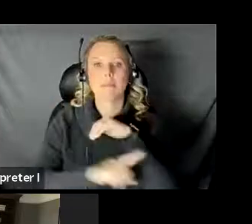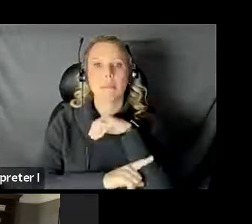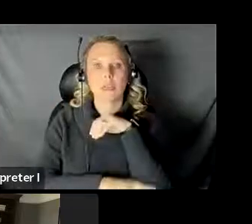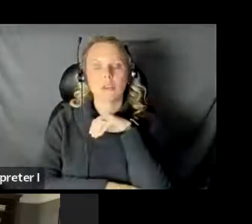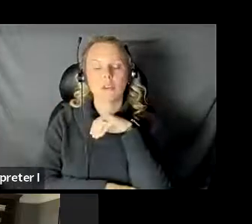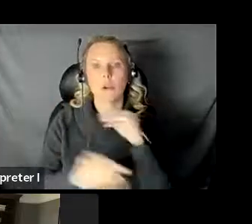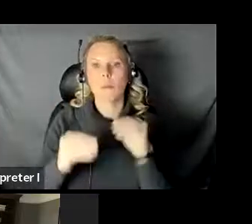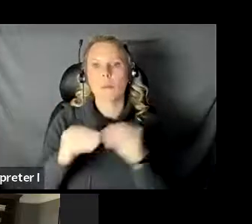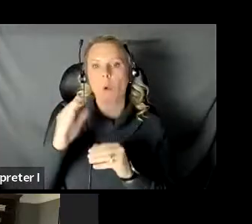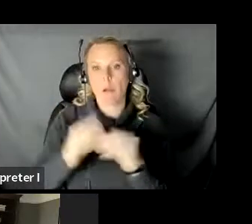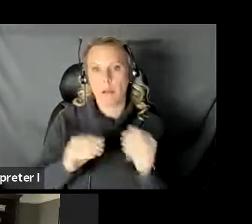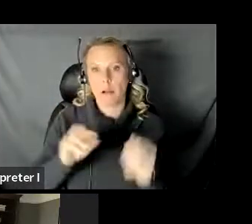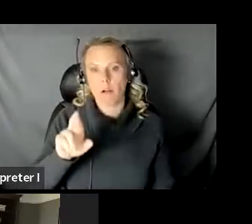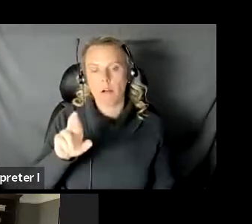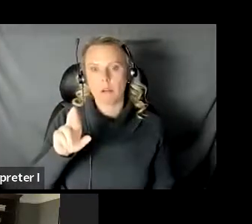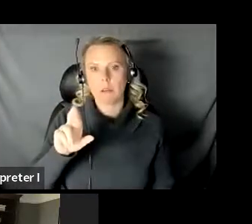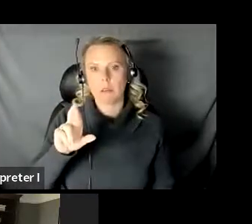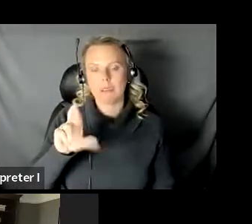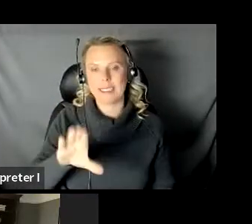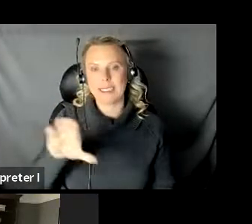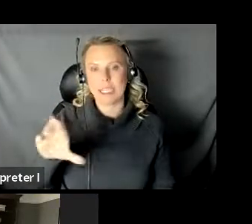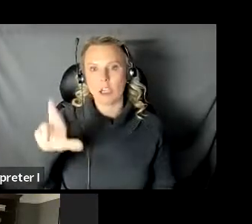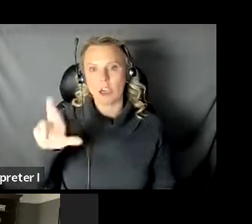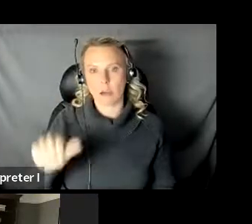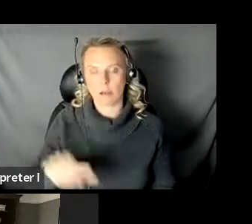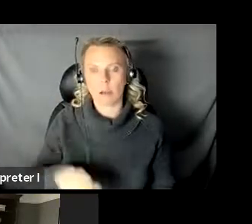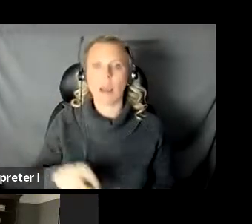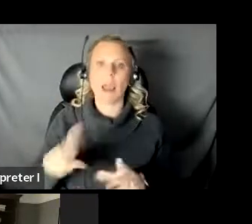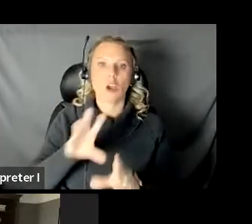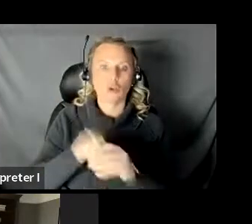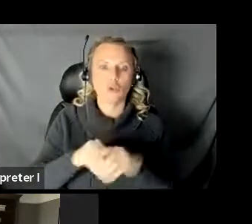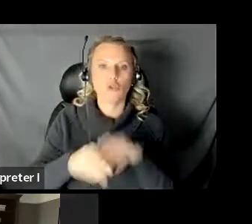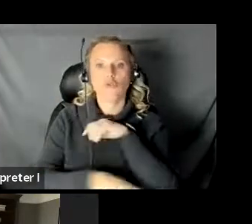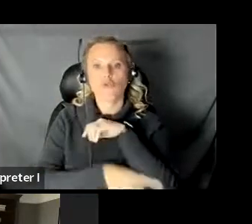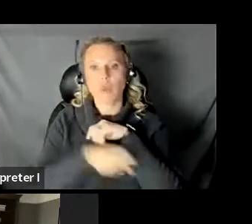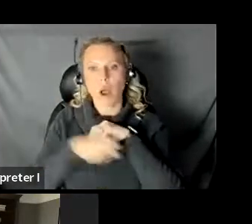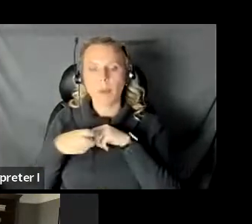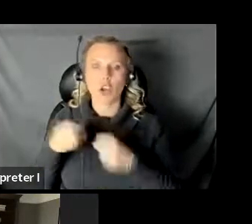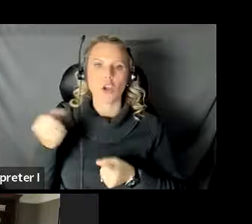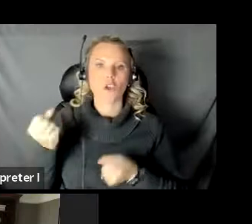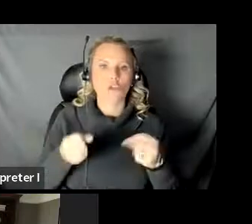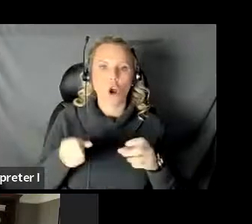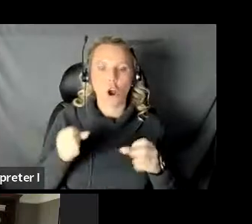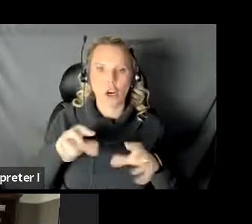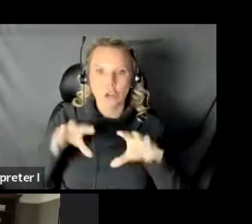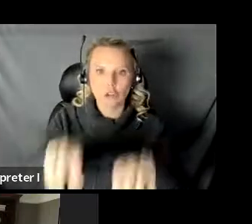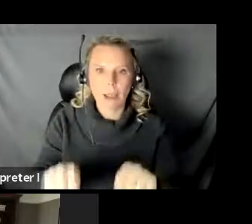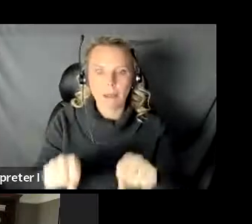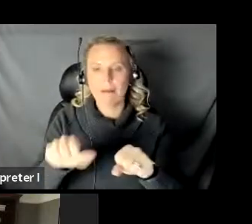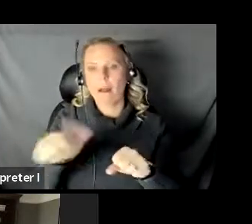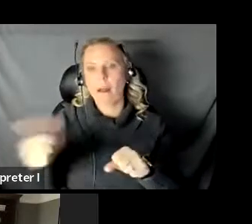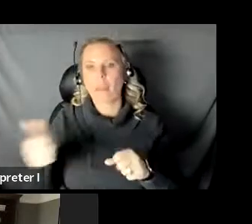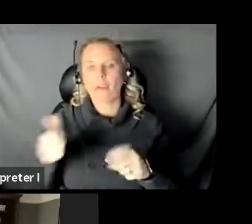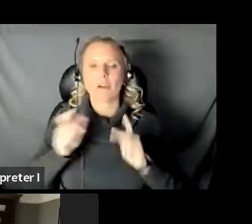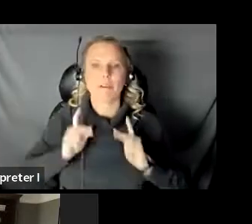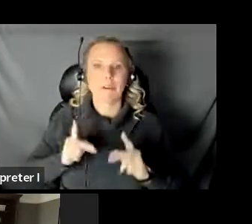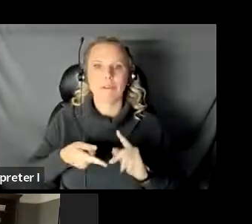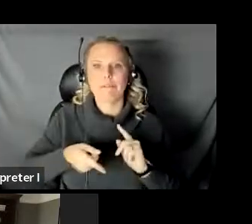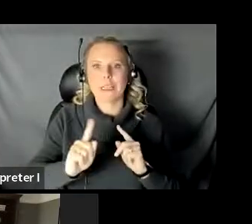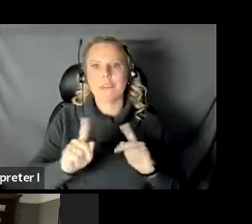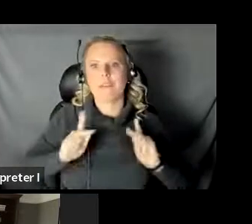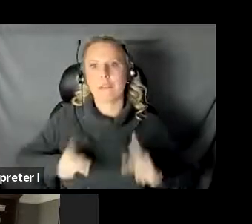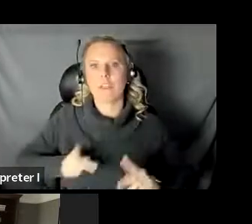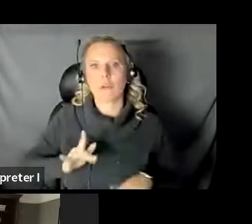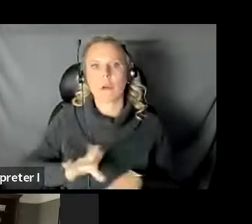CCRC recommended for several offenses, including robbery, carjacking, burglary, and offensive physical contact,